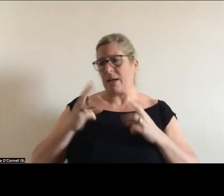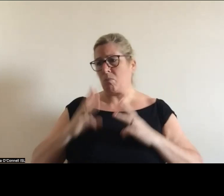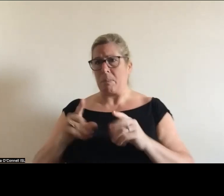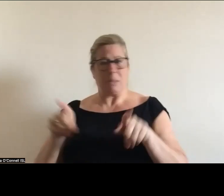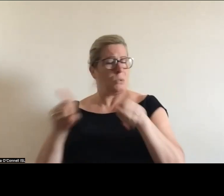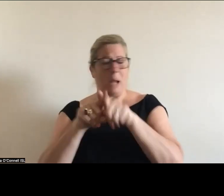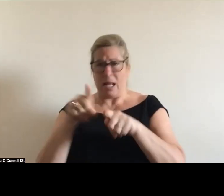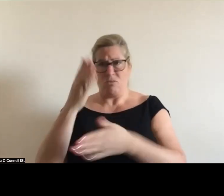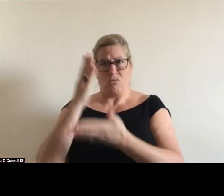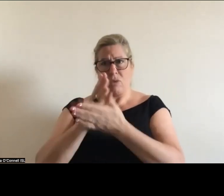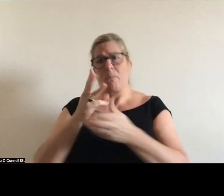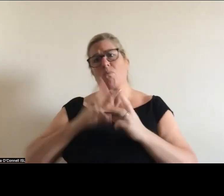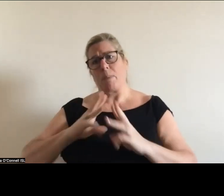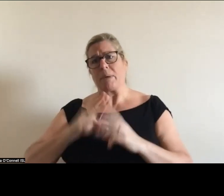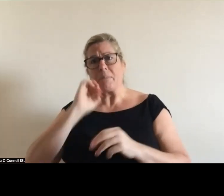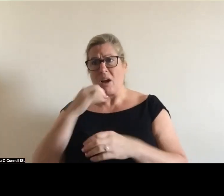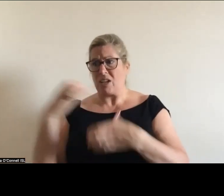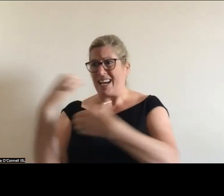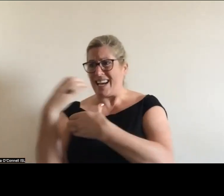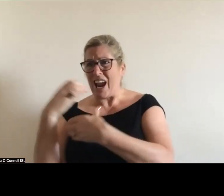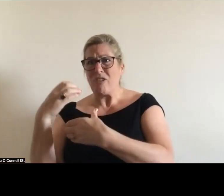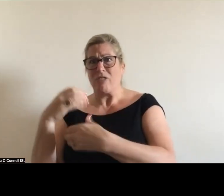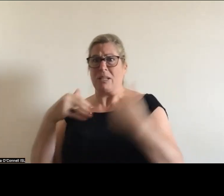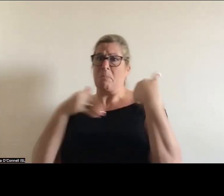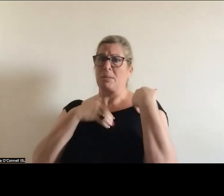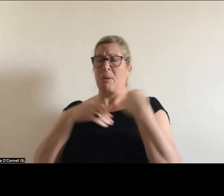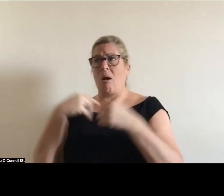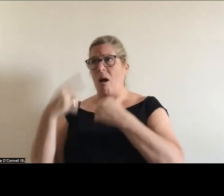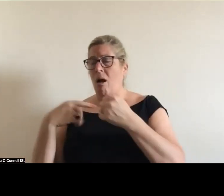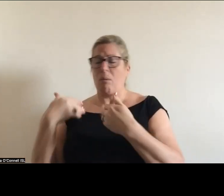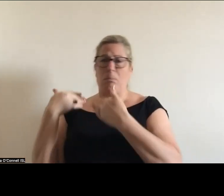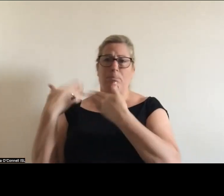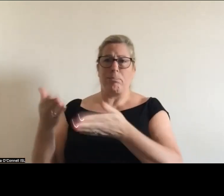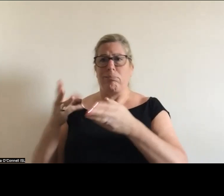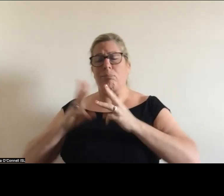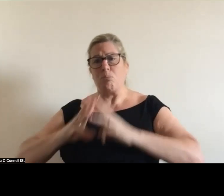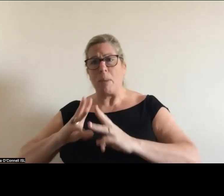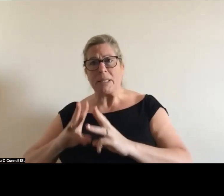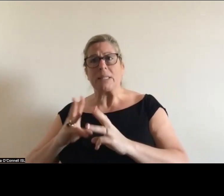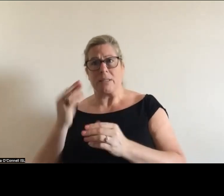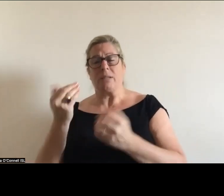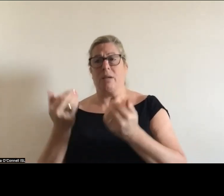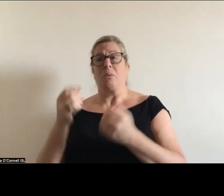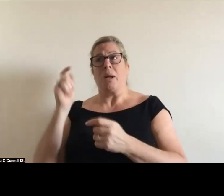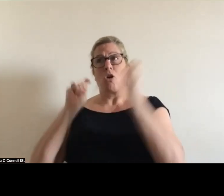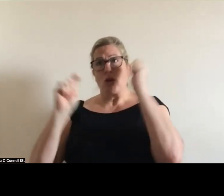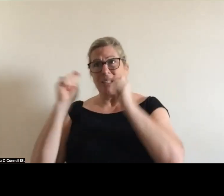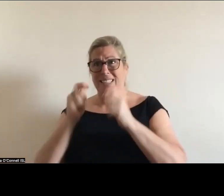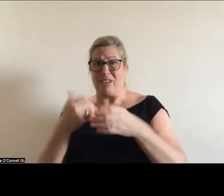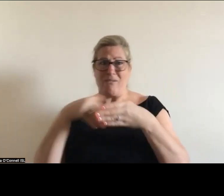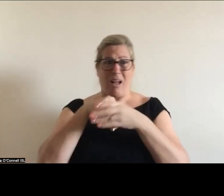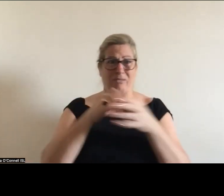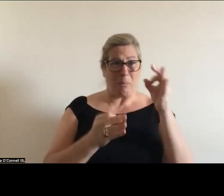crucially, caring responsibilities continue to be cited as a major obstacle for people considering entering and remaining in